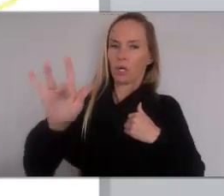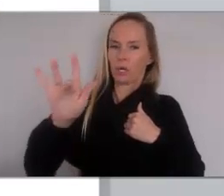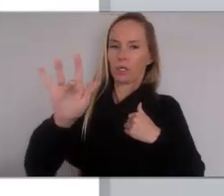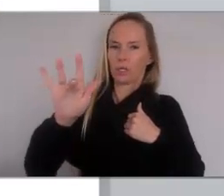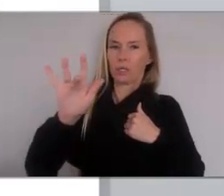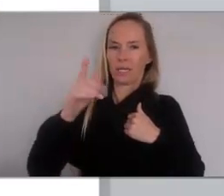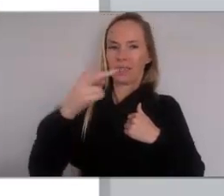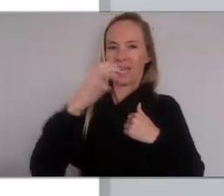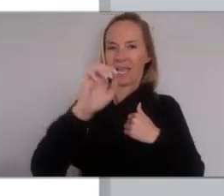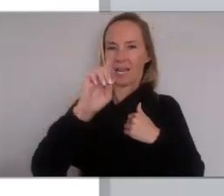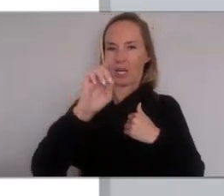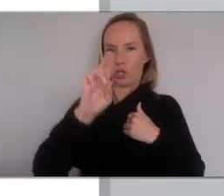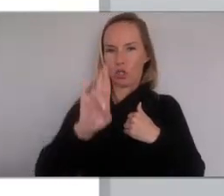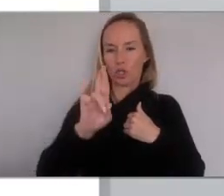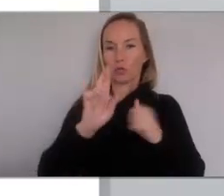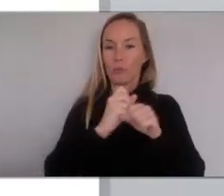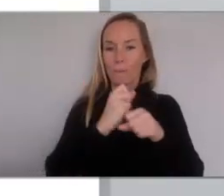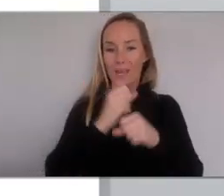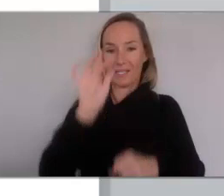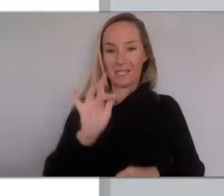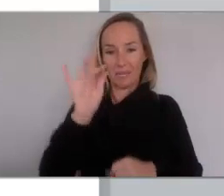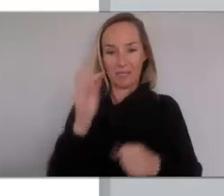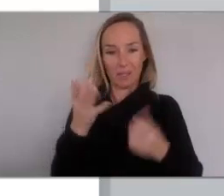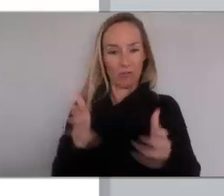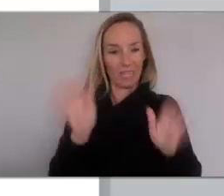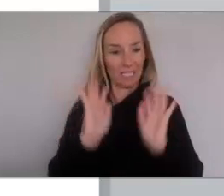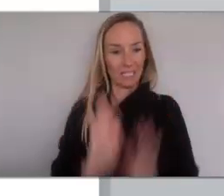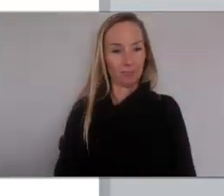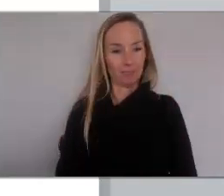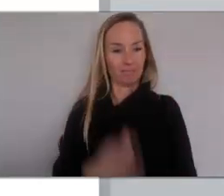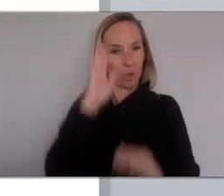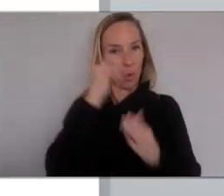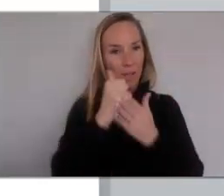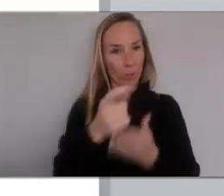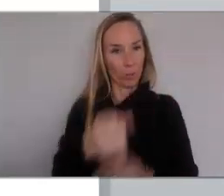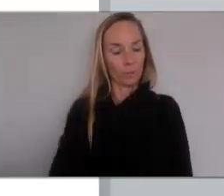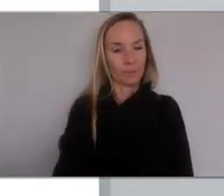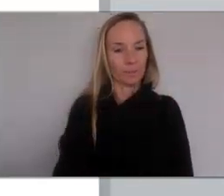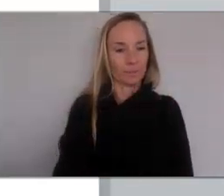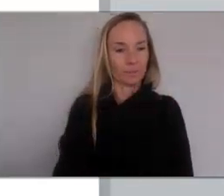and make a space there. I think that's it. Hope that was helpful.